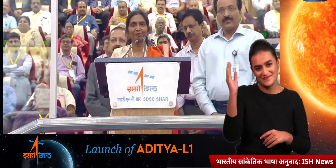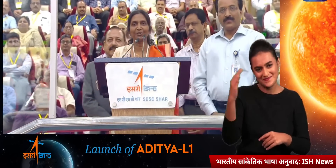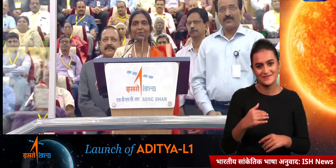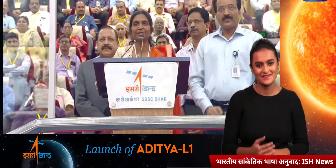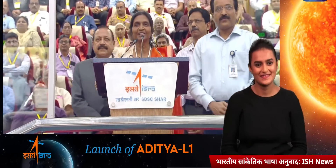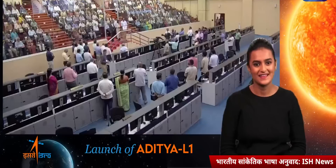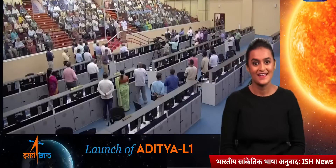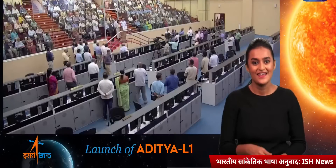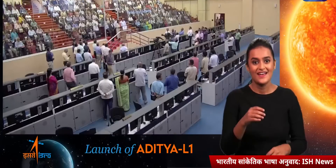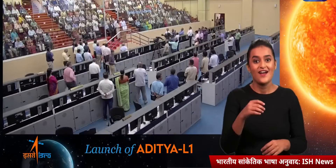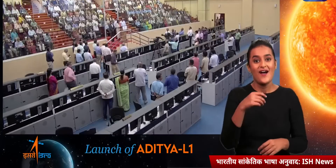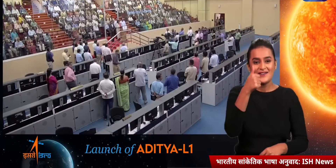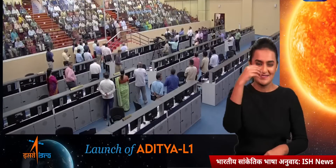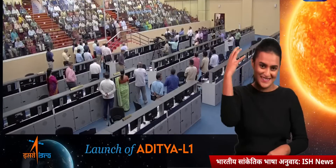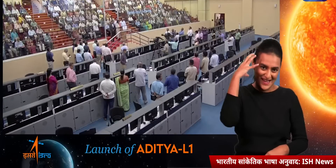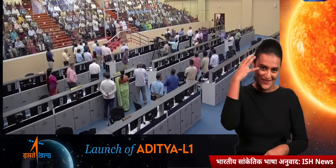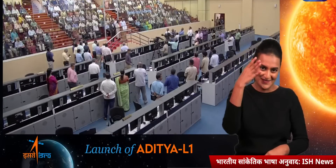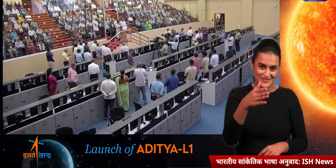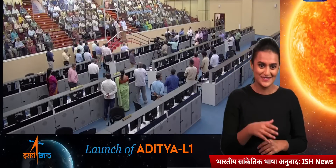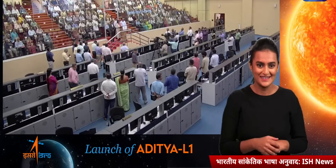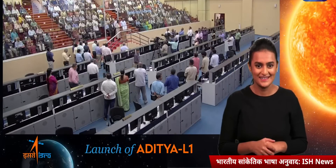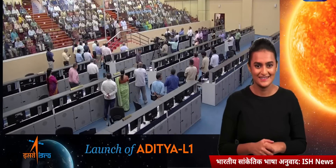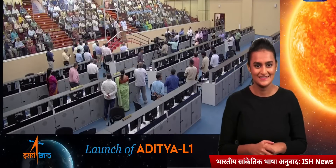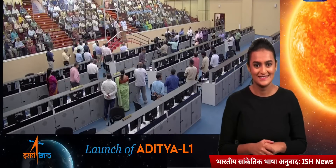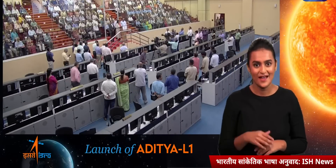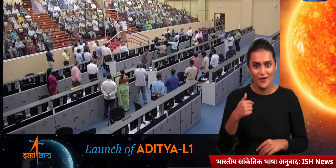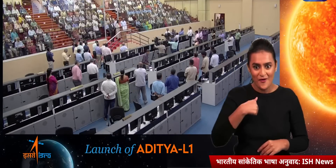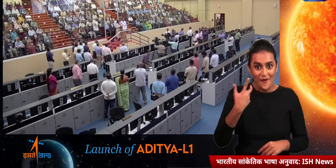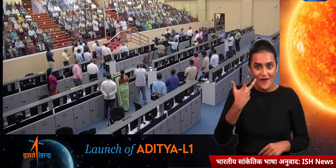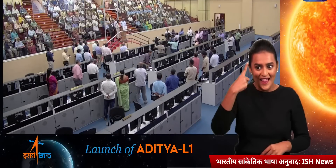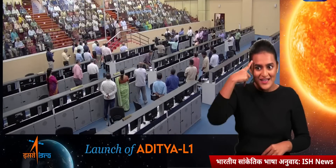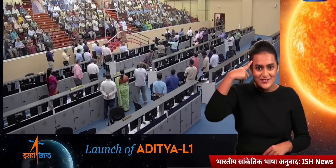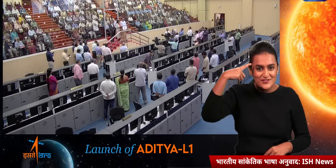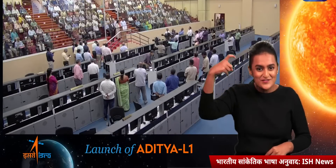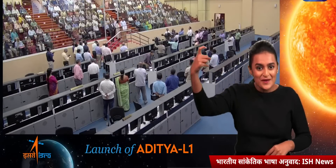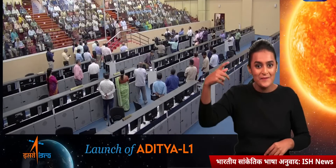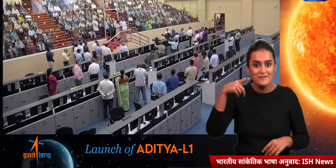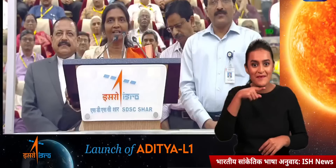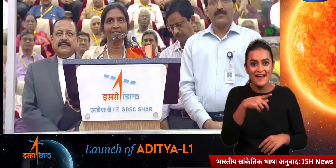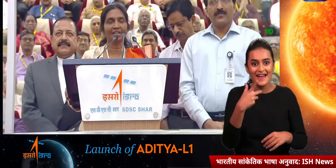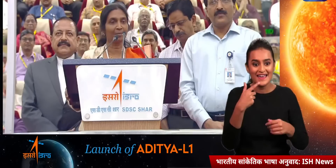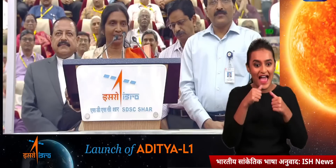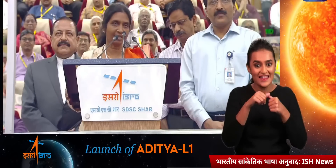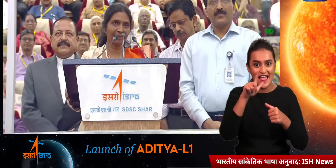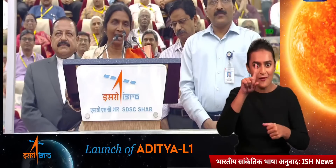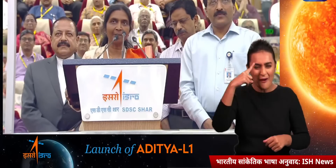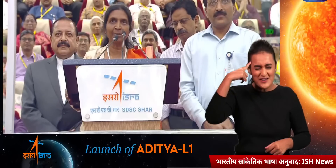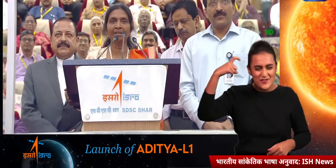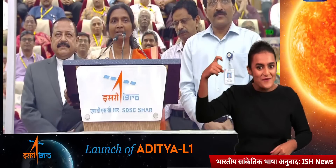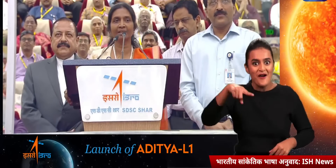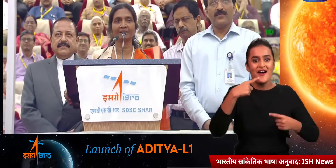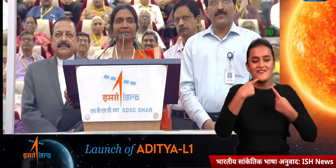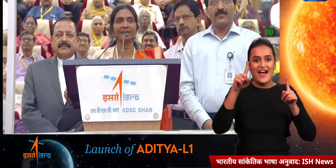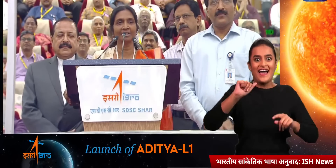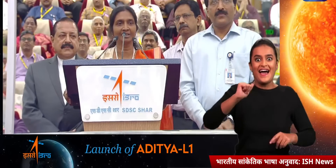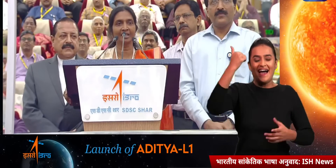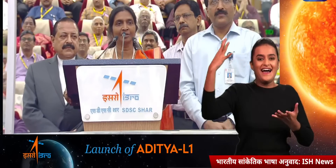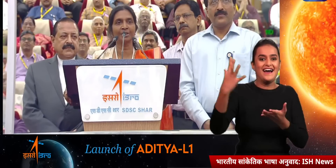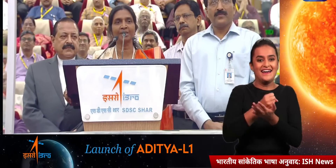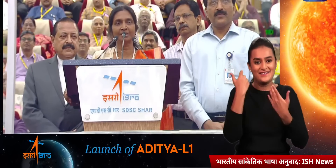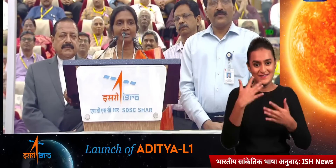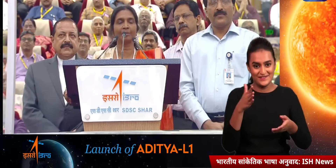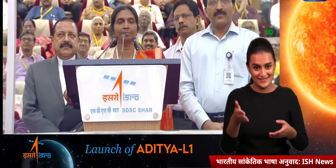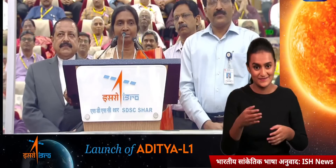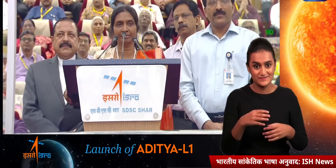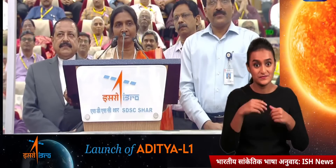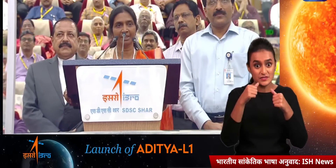Good afternoon. It's a dream come true for Team Aditya L1, and I'm extremely happy that Aditya